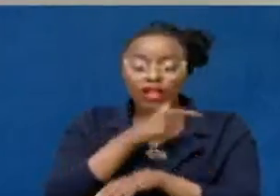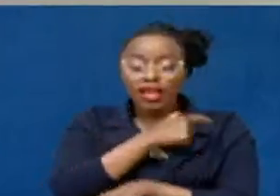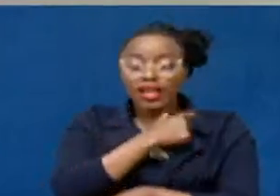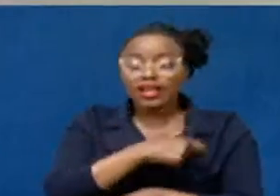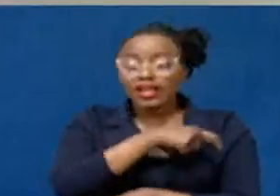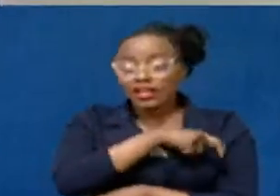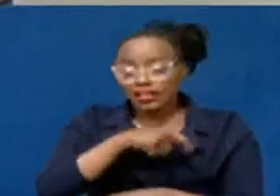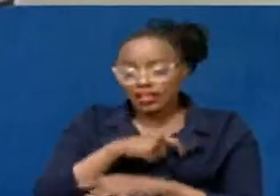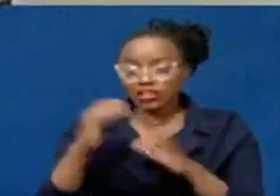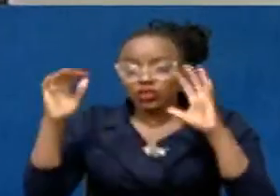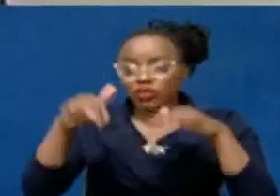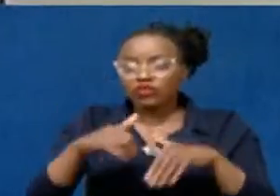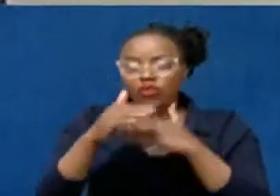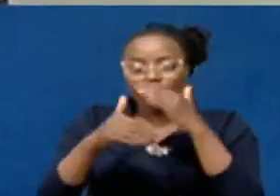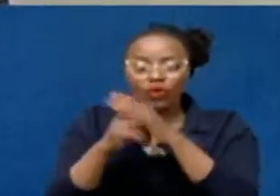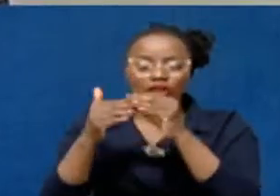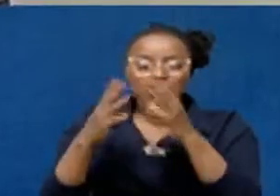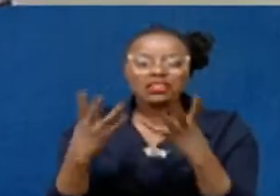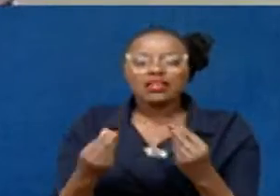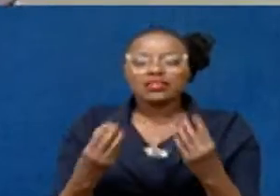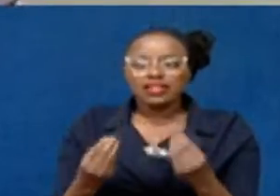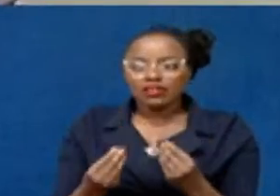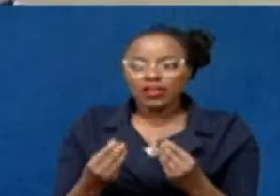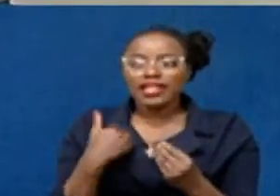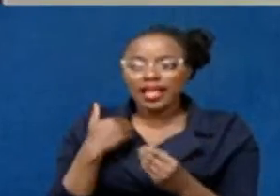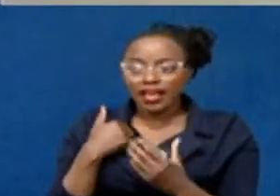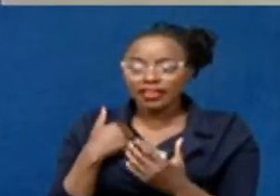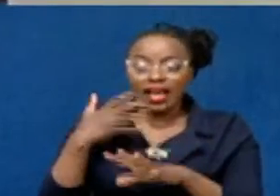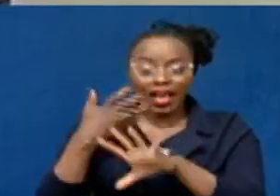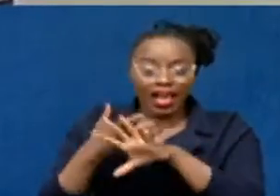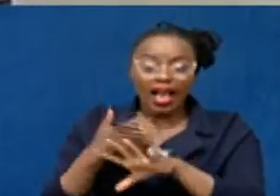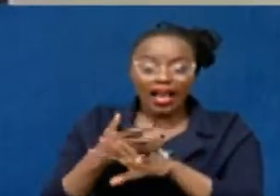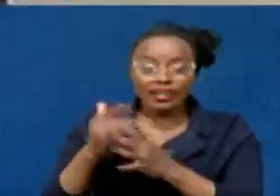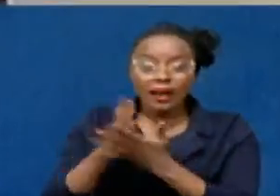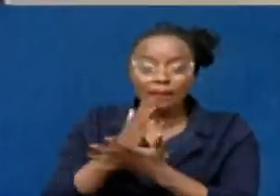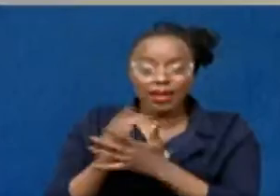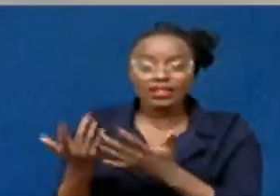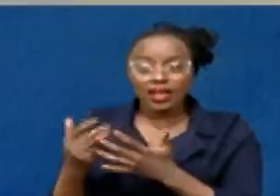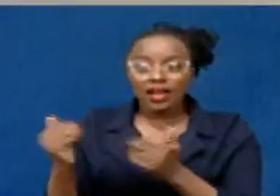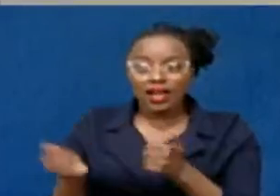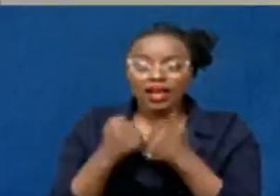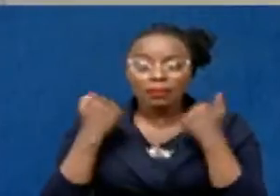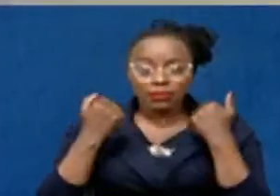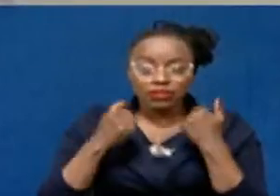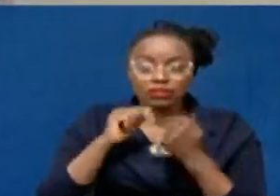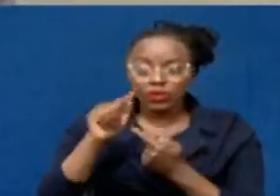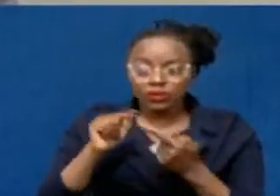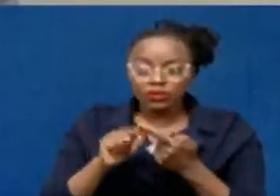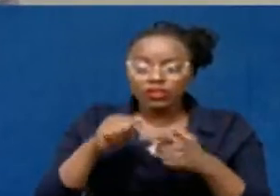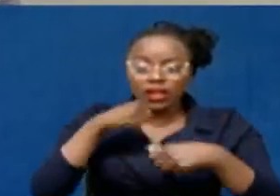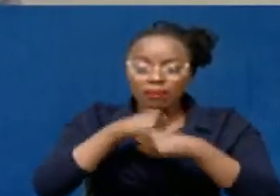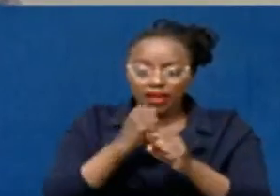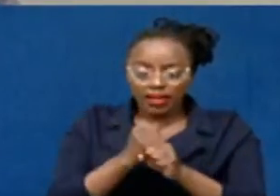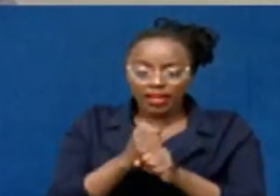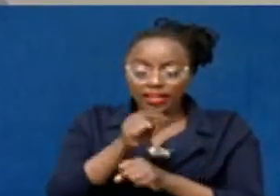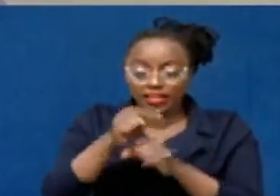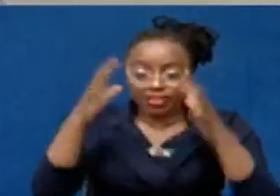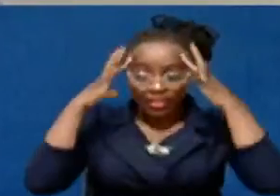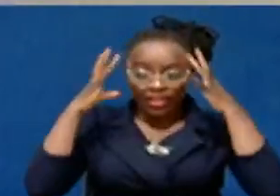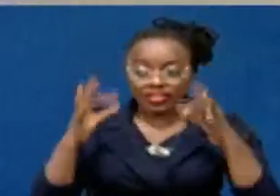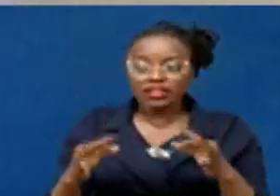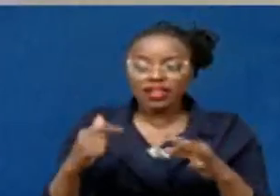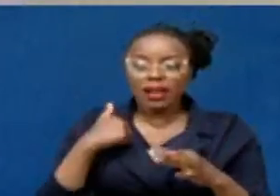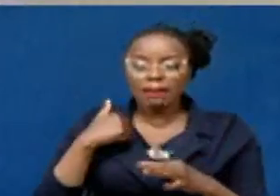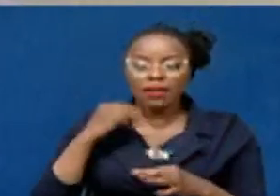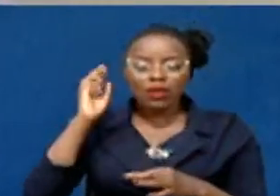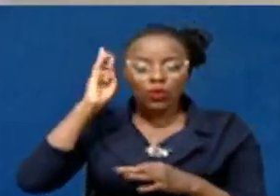That is the easy part for all these leaders. The harder part is coming. The harder part is making that decision that